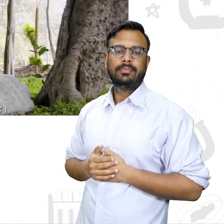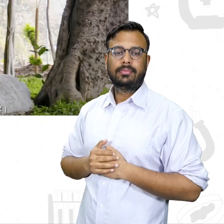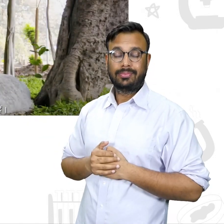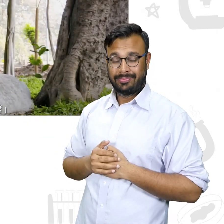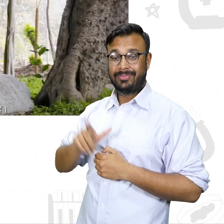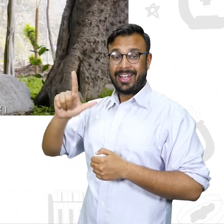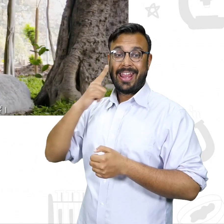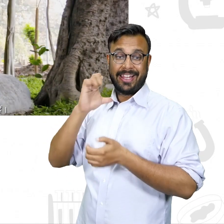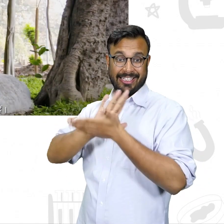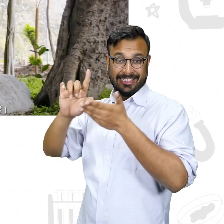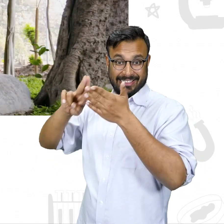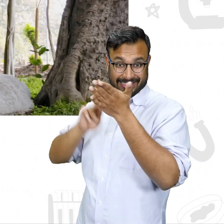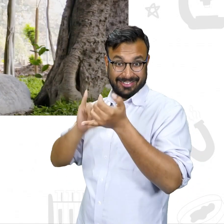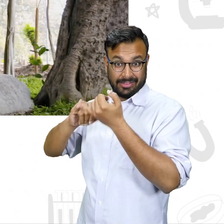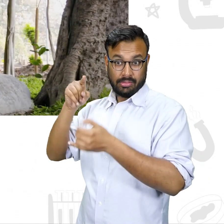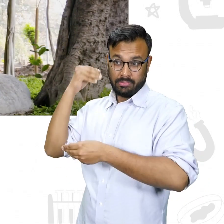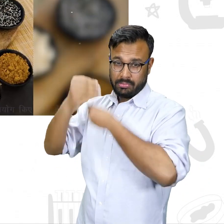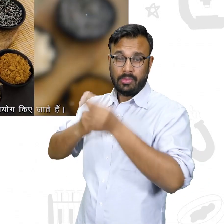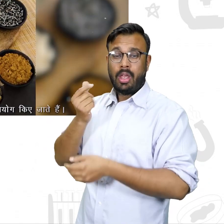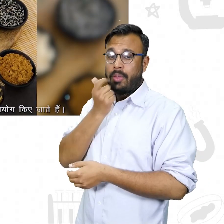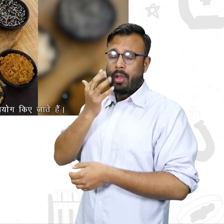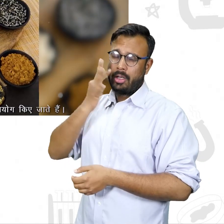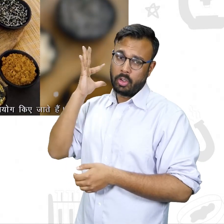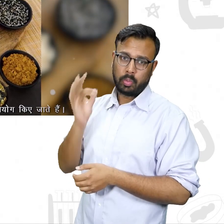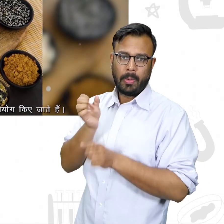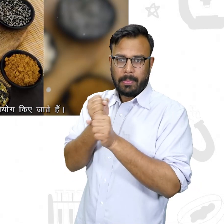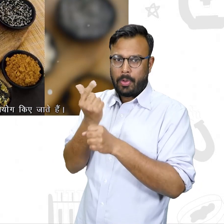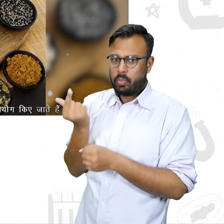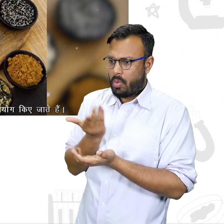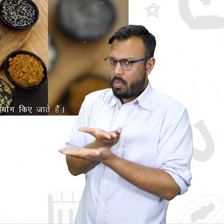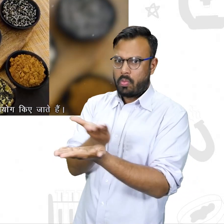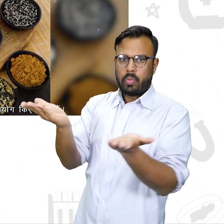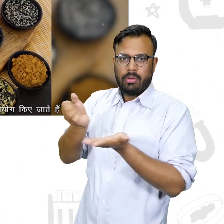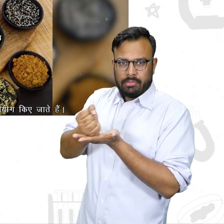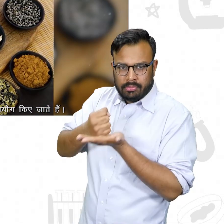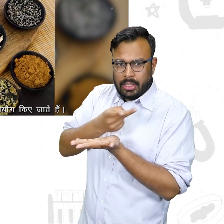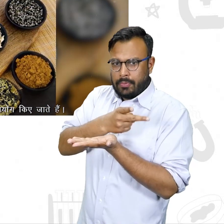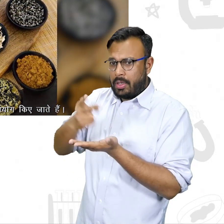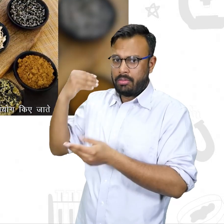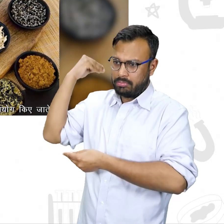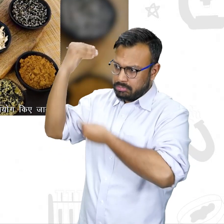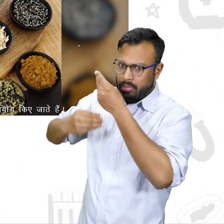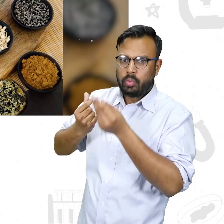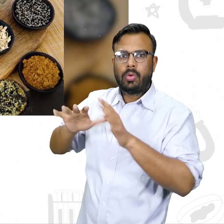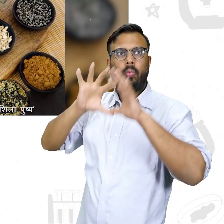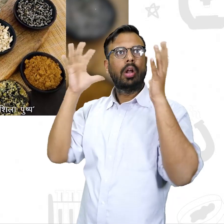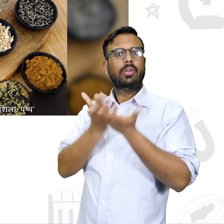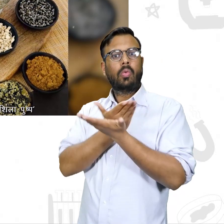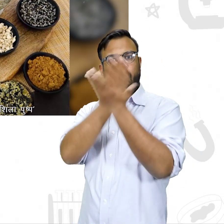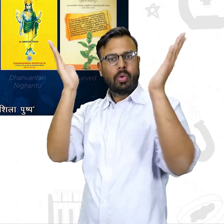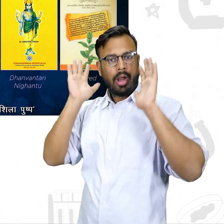are medicinally important also. Lichens are used in the ethnic and traditional medicine throughout the world.